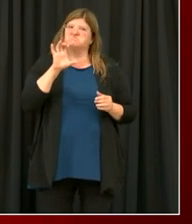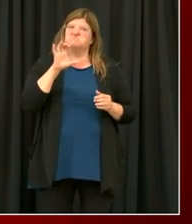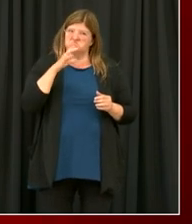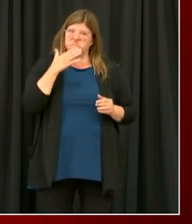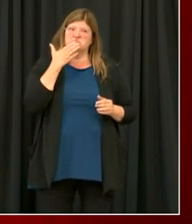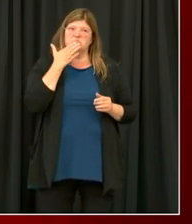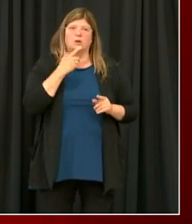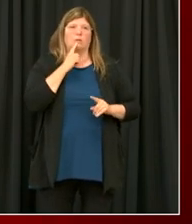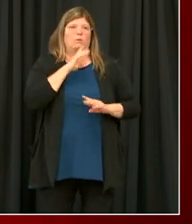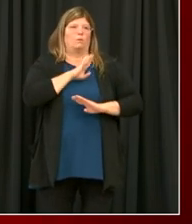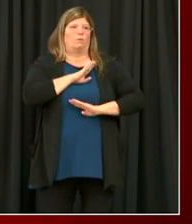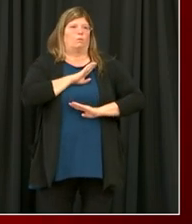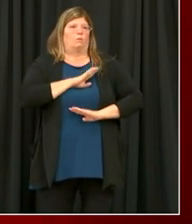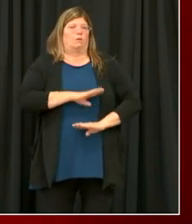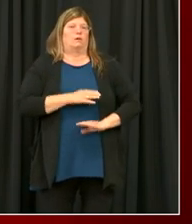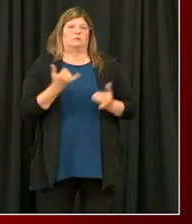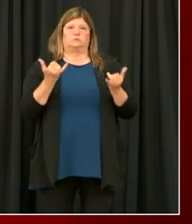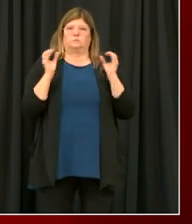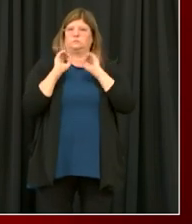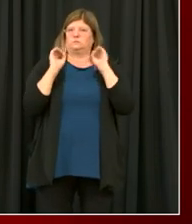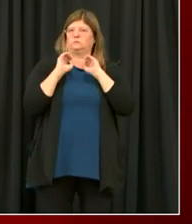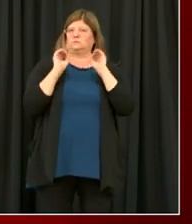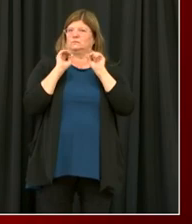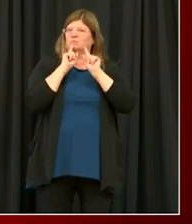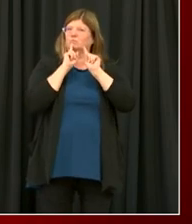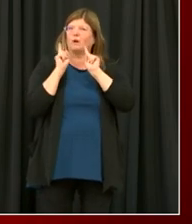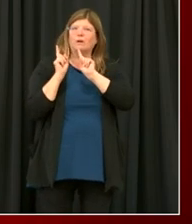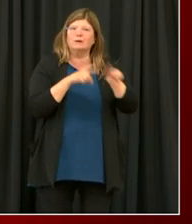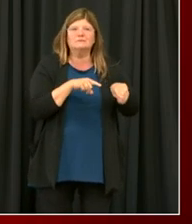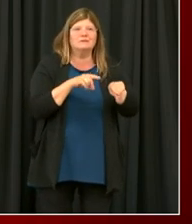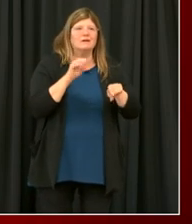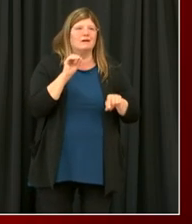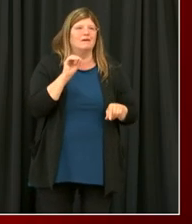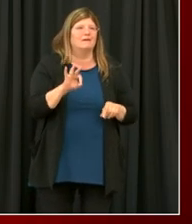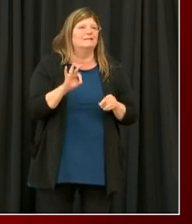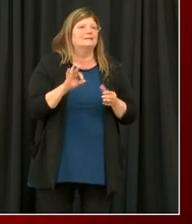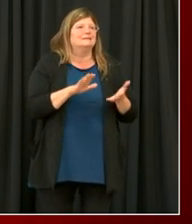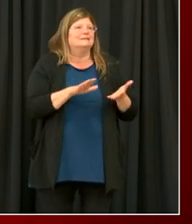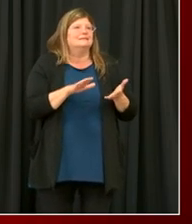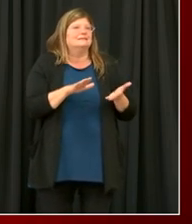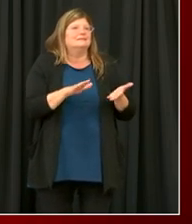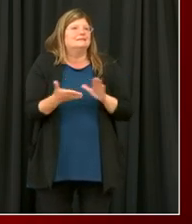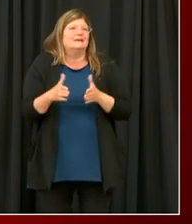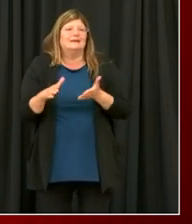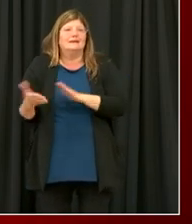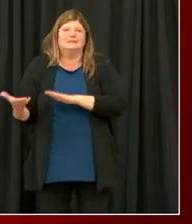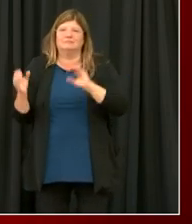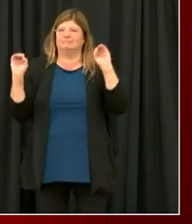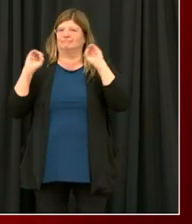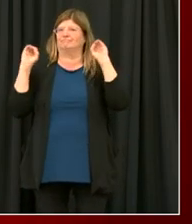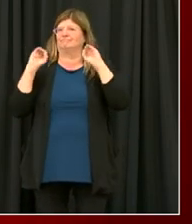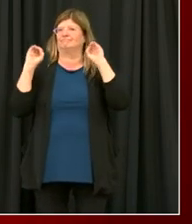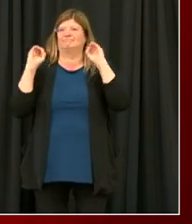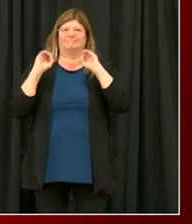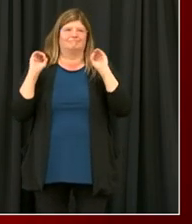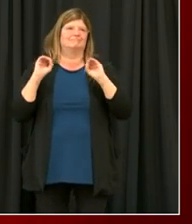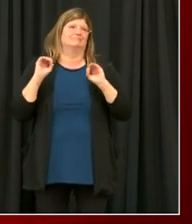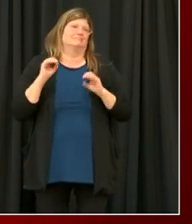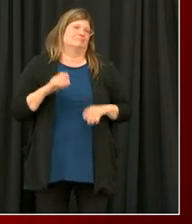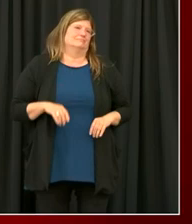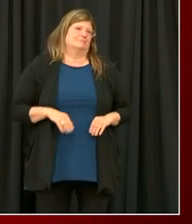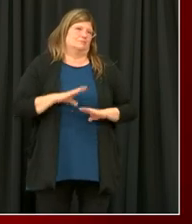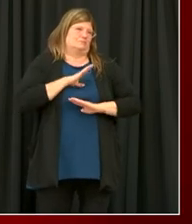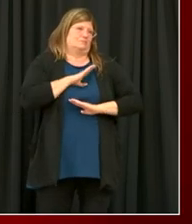relieved to report this morning that we do not have to announce any additional lives lost.